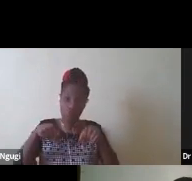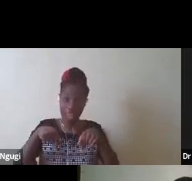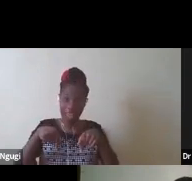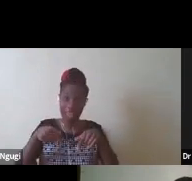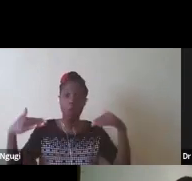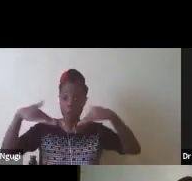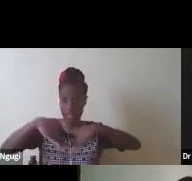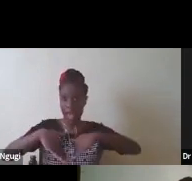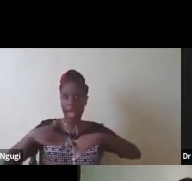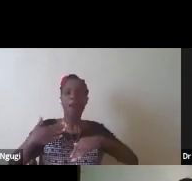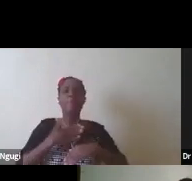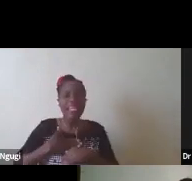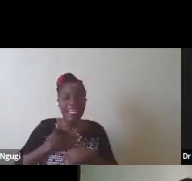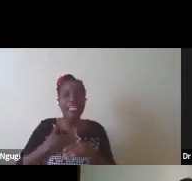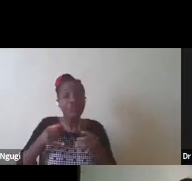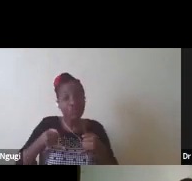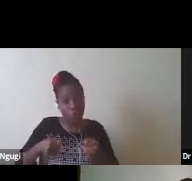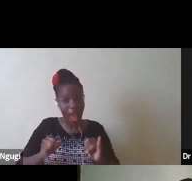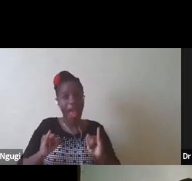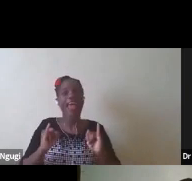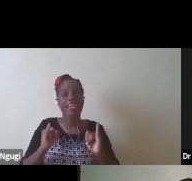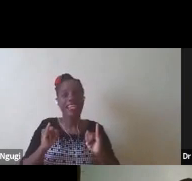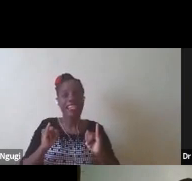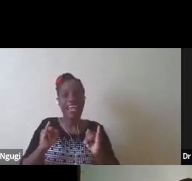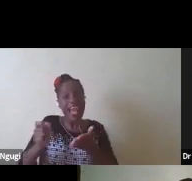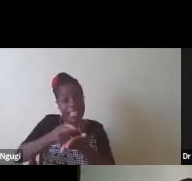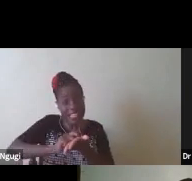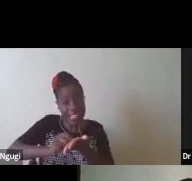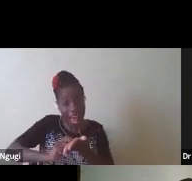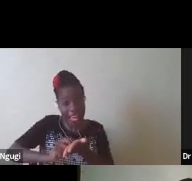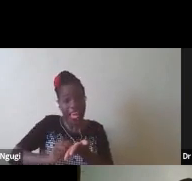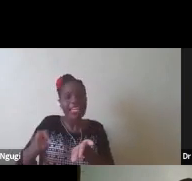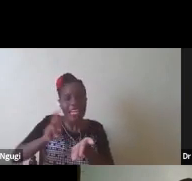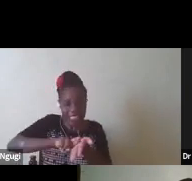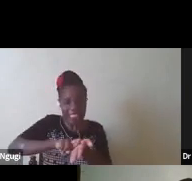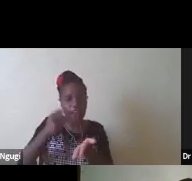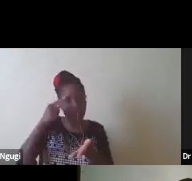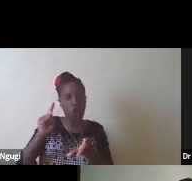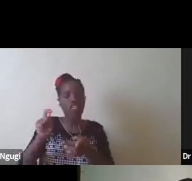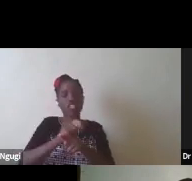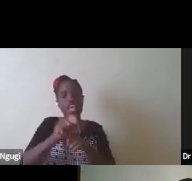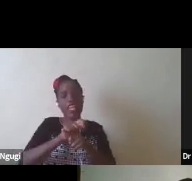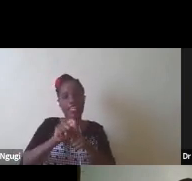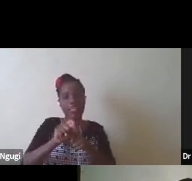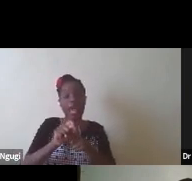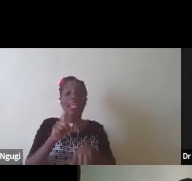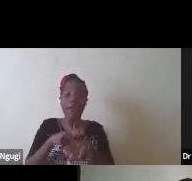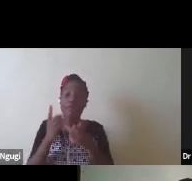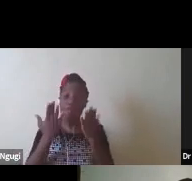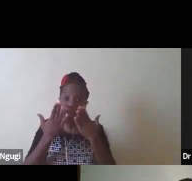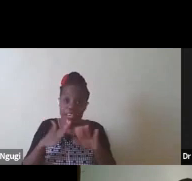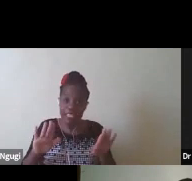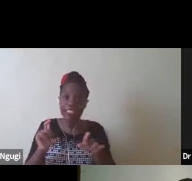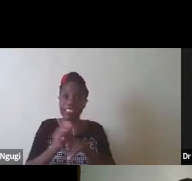webinar to also try and sign in and see. But one incentive is that once you complete the training,